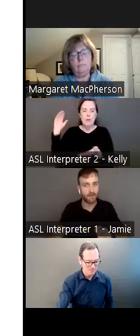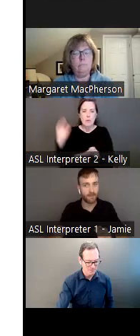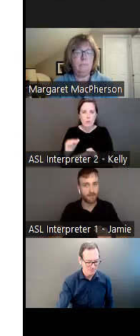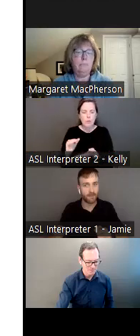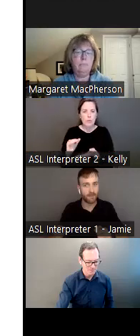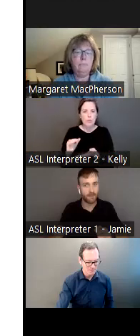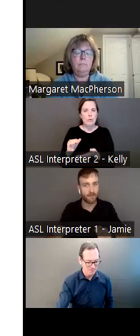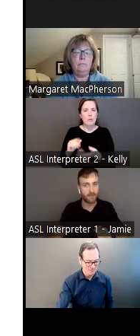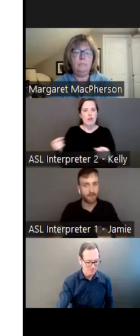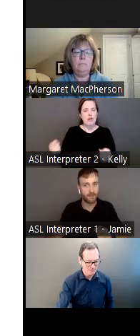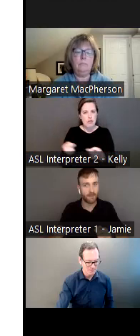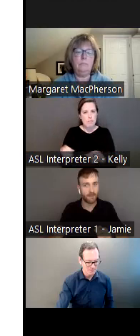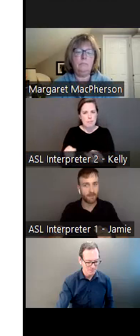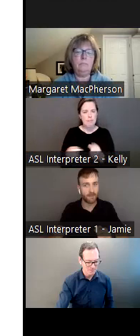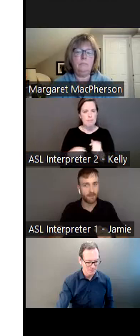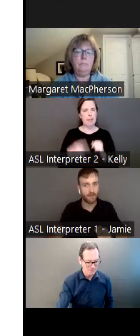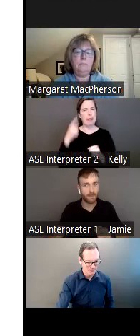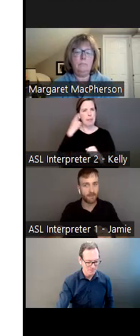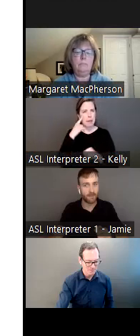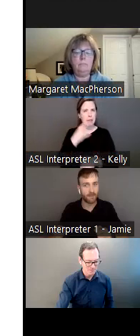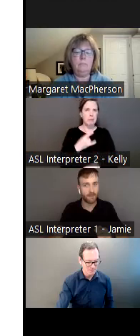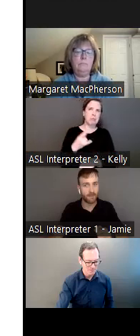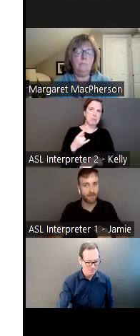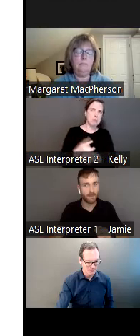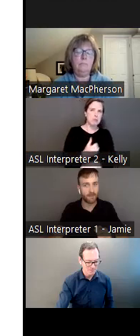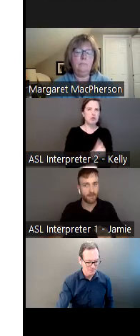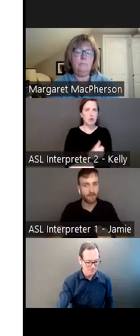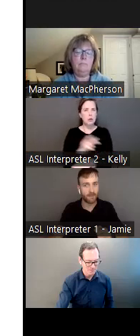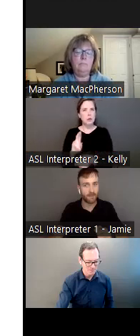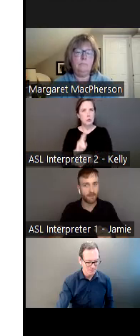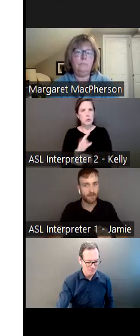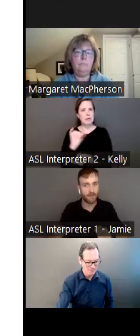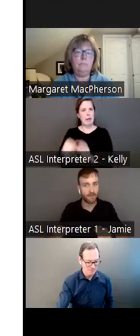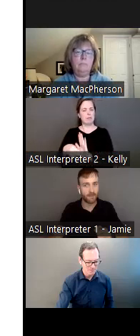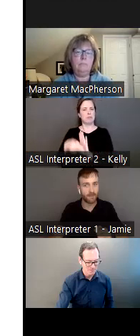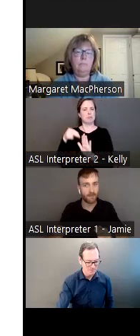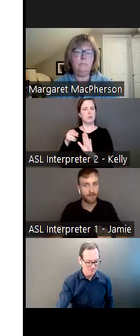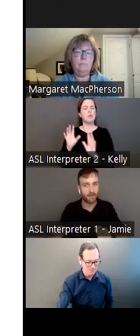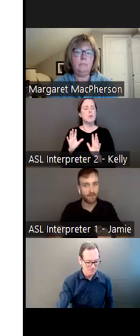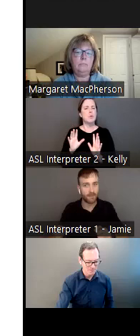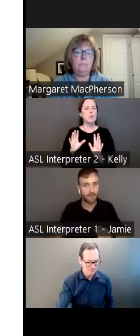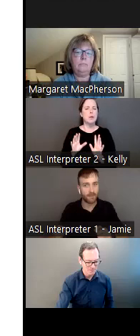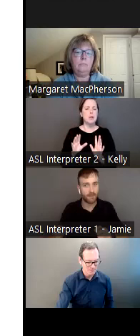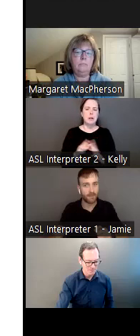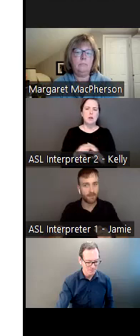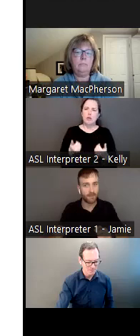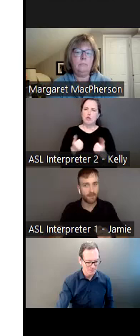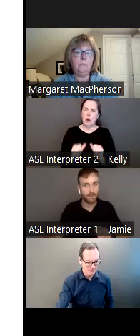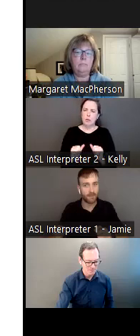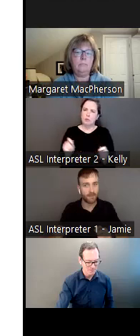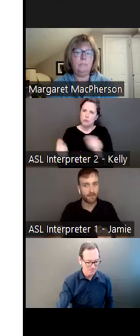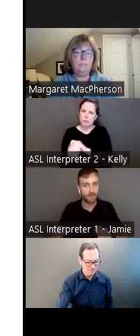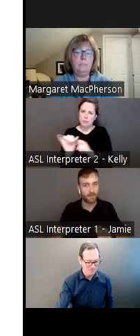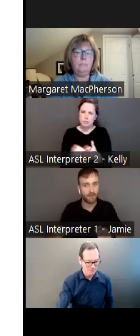stigma, especially substance use stigma. And we're really trying to reframe towards the idea of substance use health. And I mention this